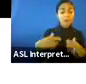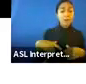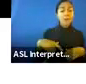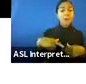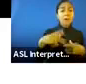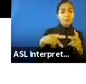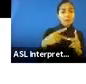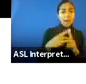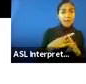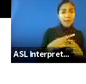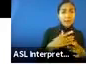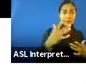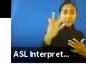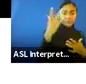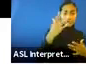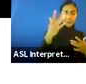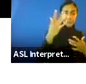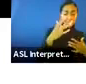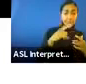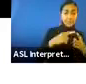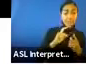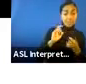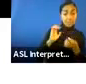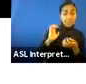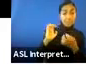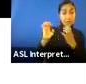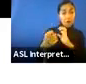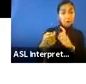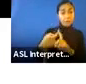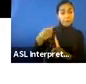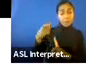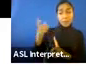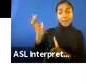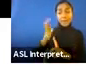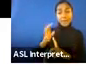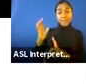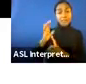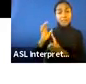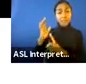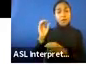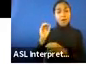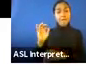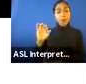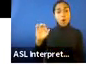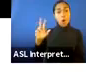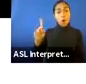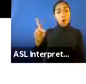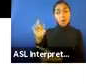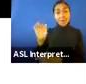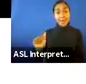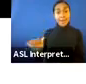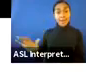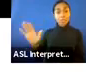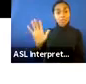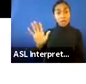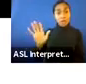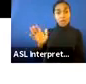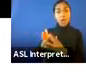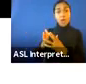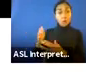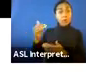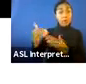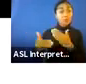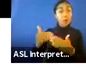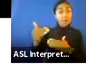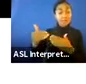ancient ancestor of the oak in Asia, and that through this process has made its way to California and is